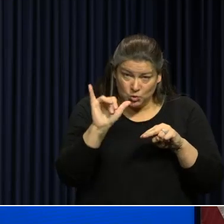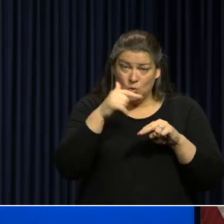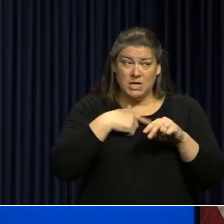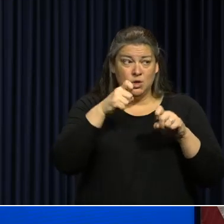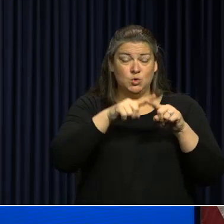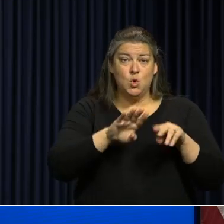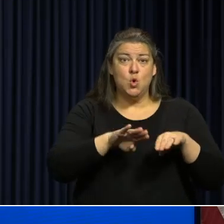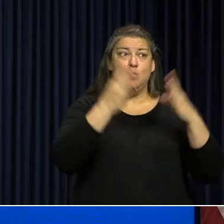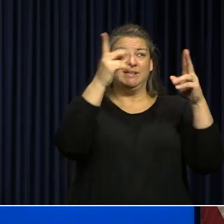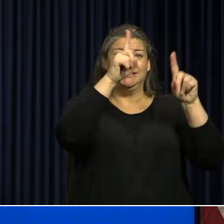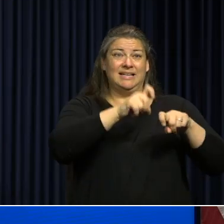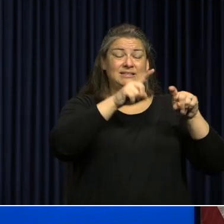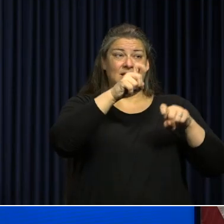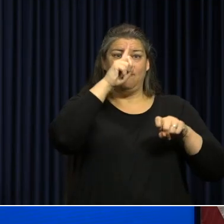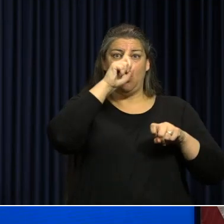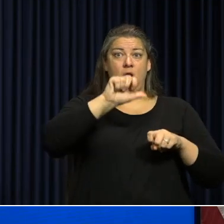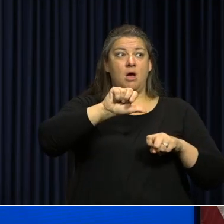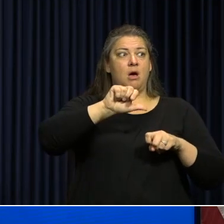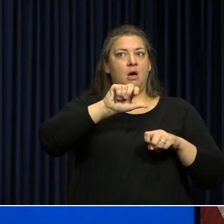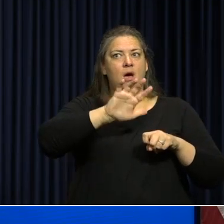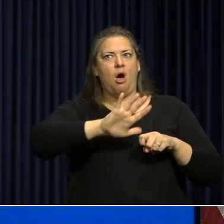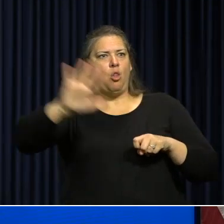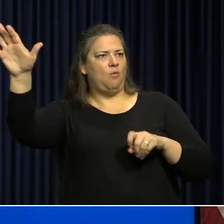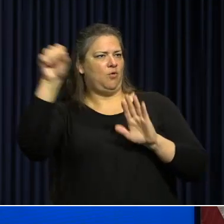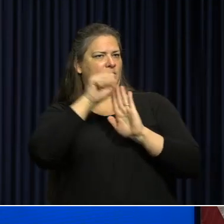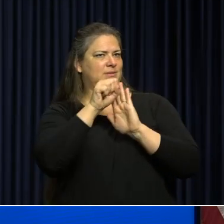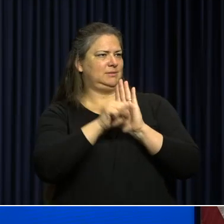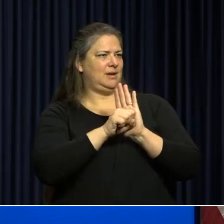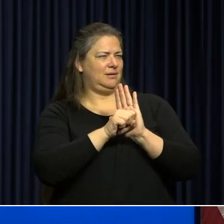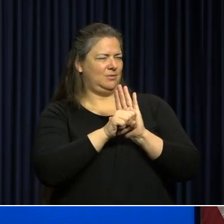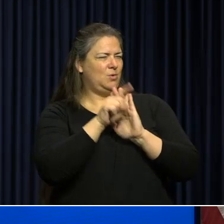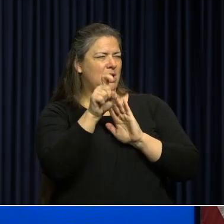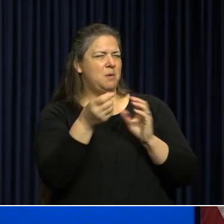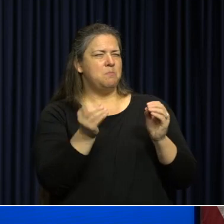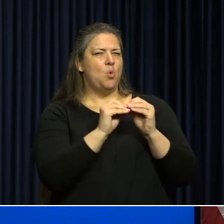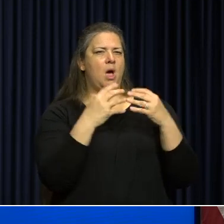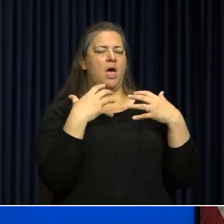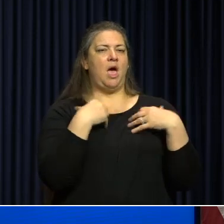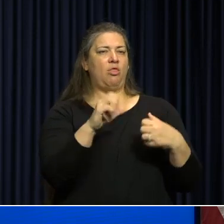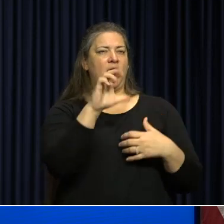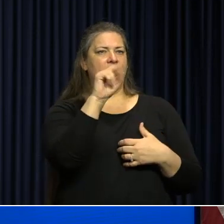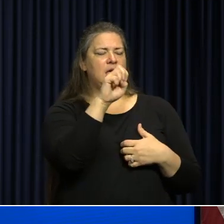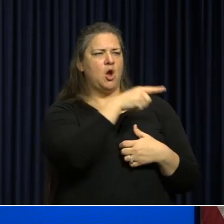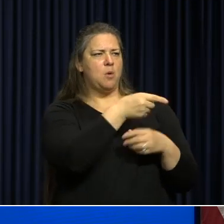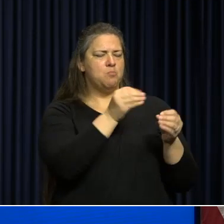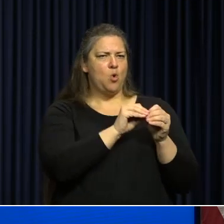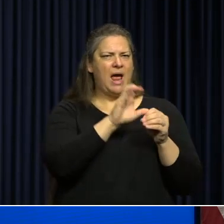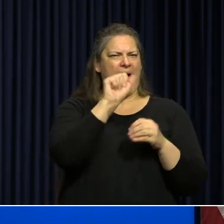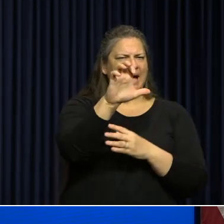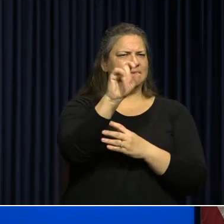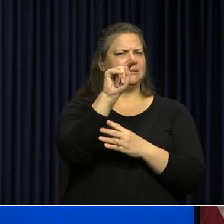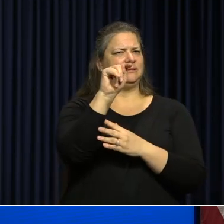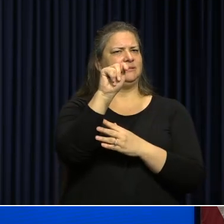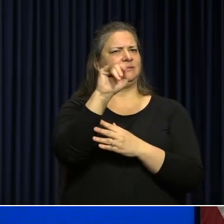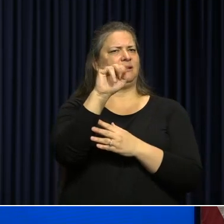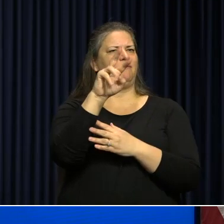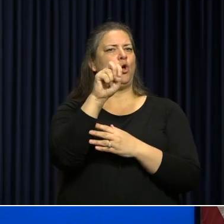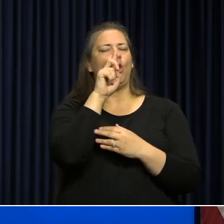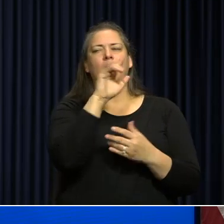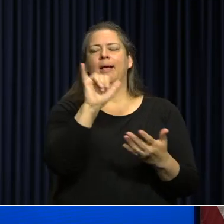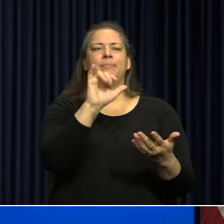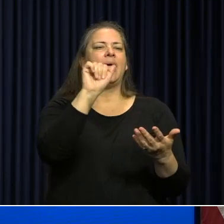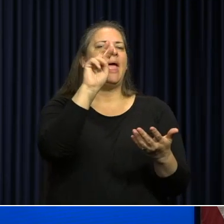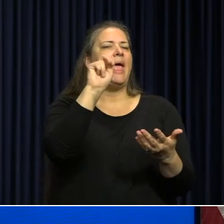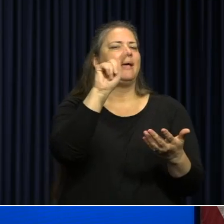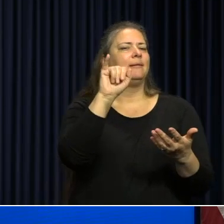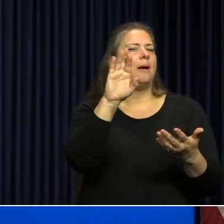other parts of our economy in the state. And we need more of our healthcare field active. I mean, when we look at antibody tests, which we